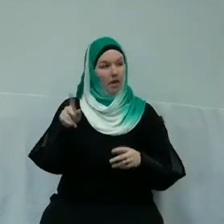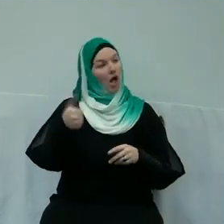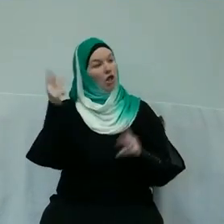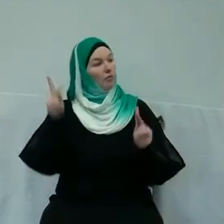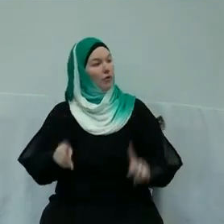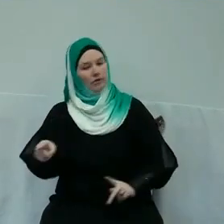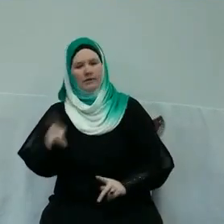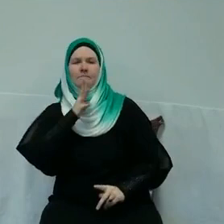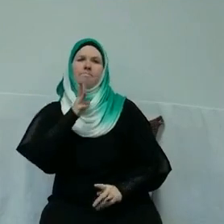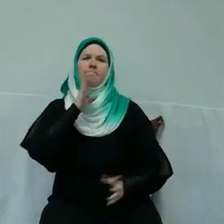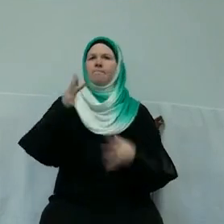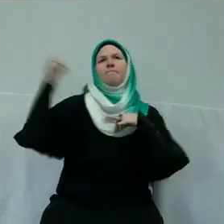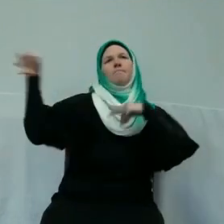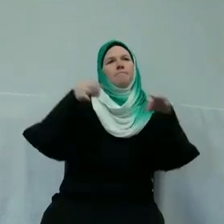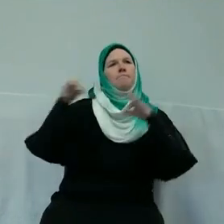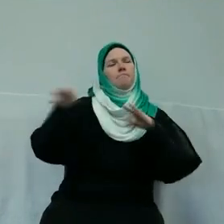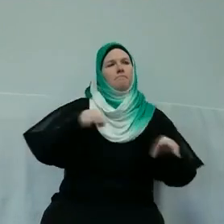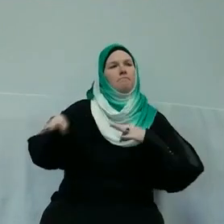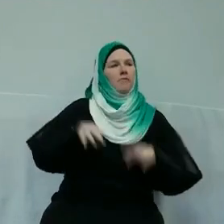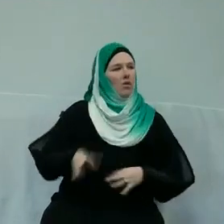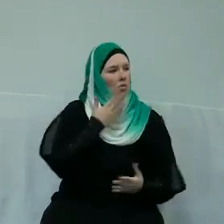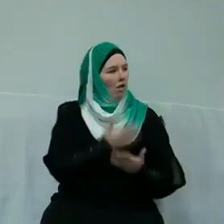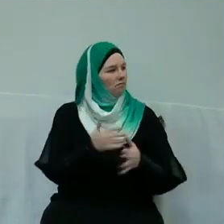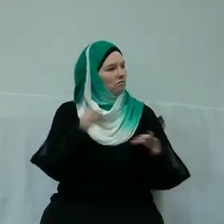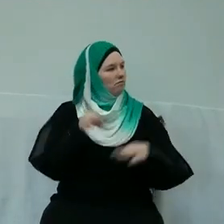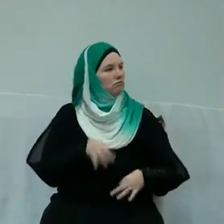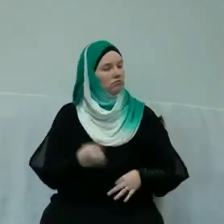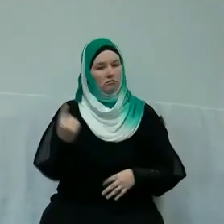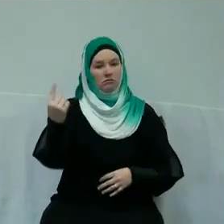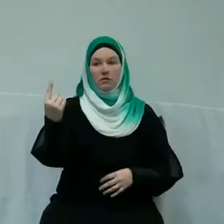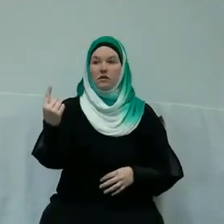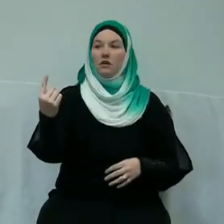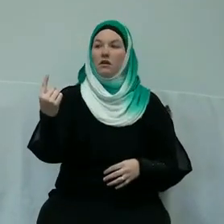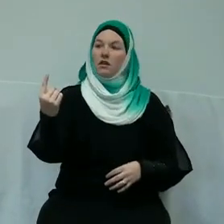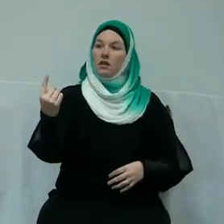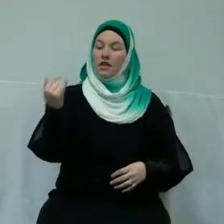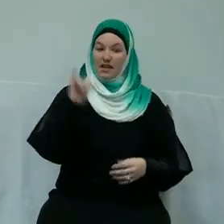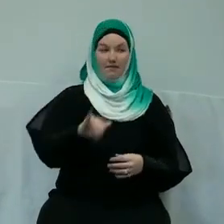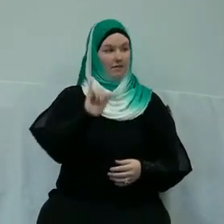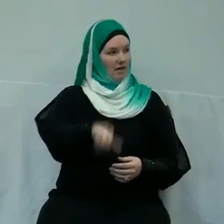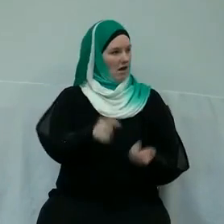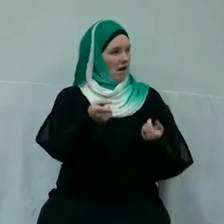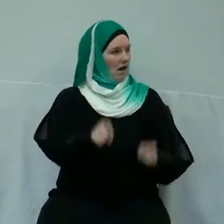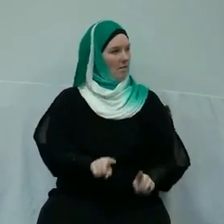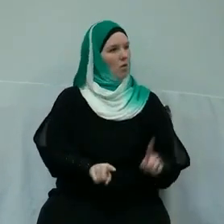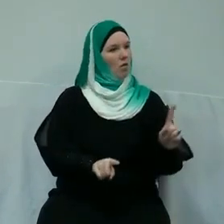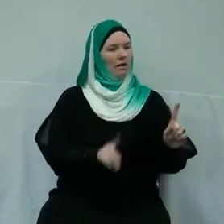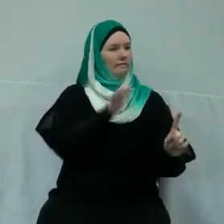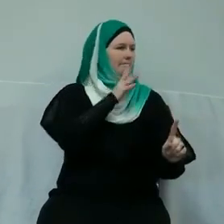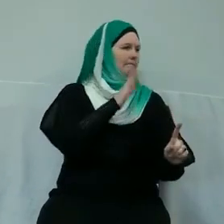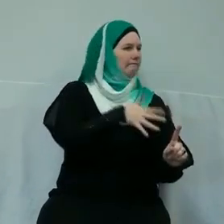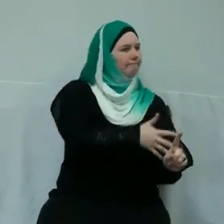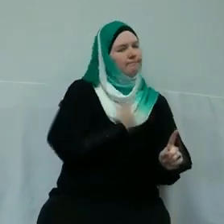He speaks well. So he says, if it is the case that you